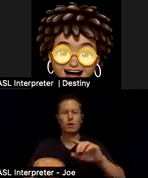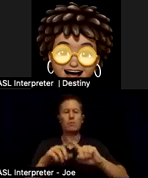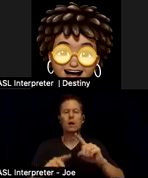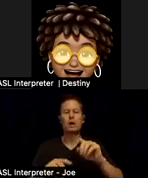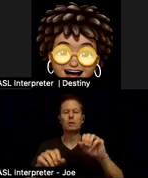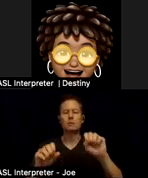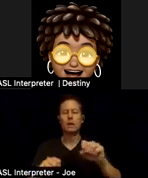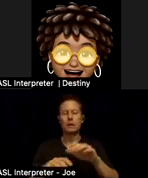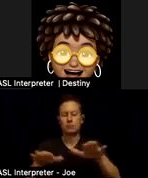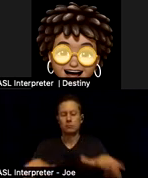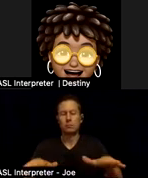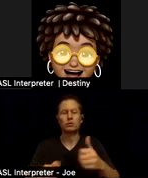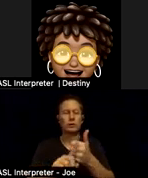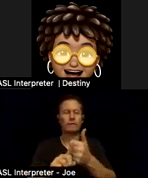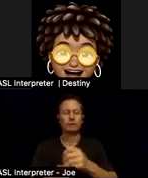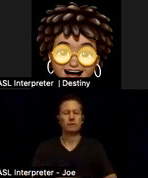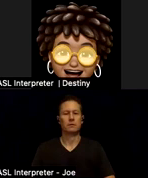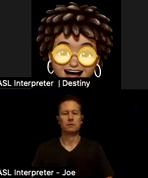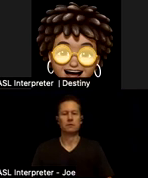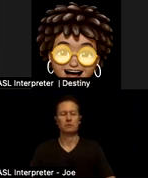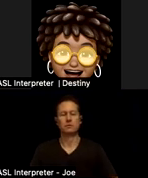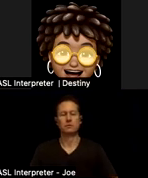can either remove that or leave it the way it is,